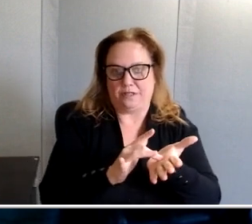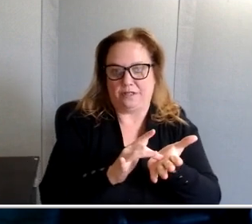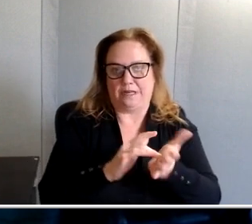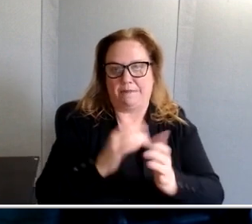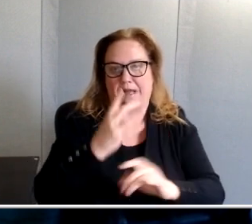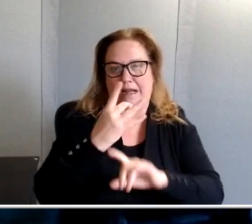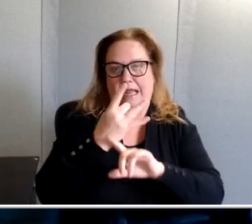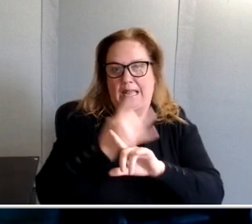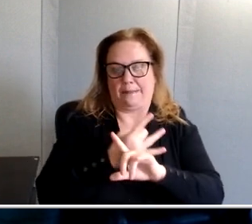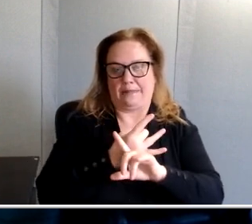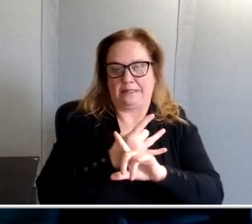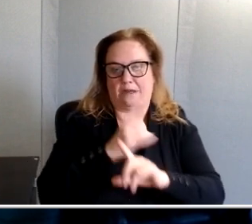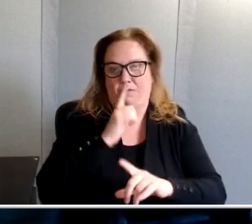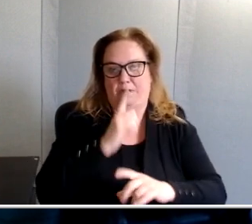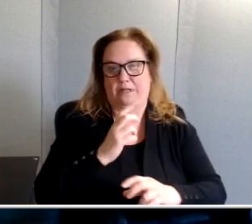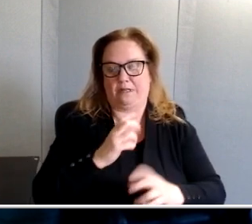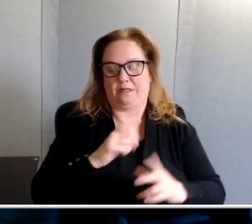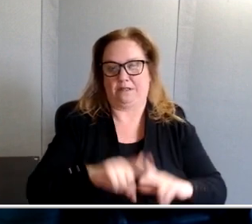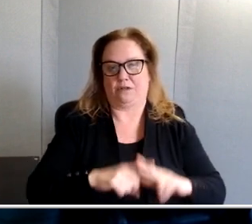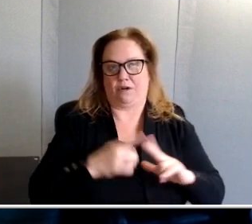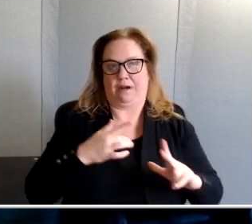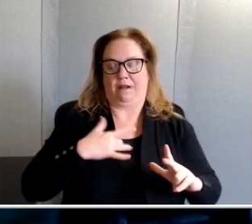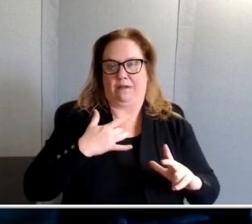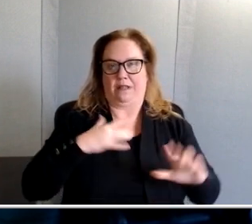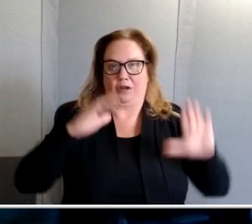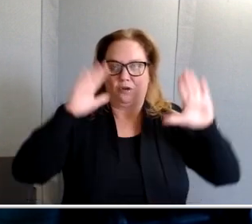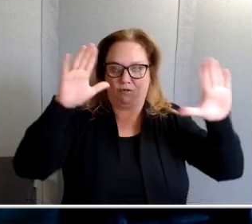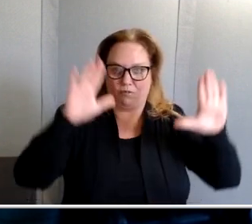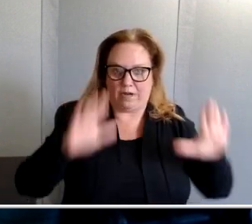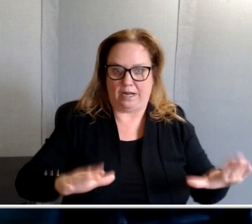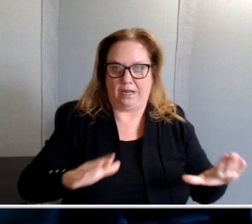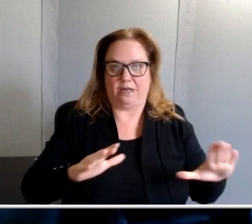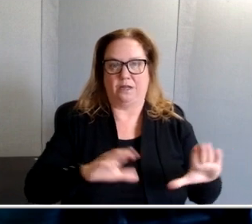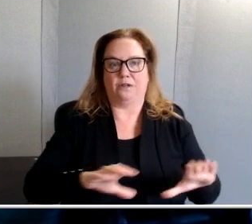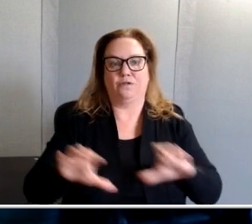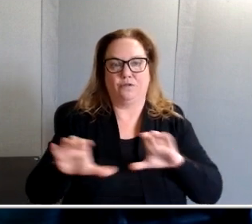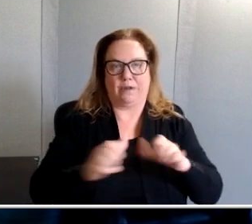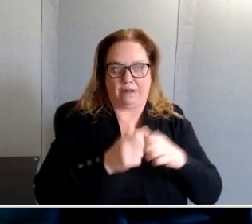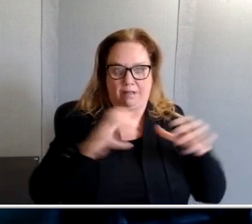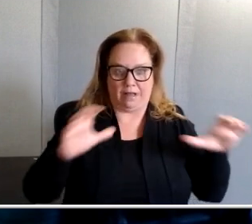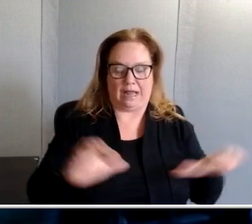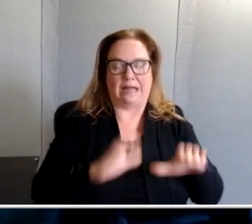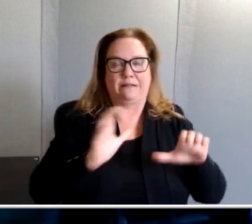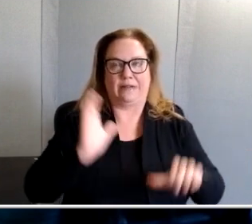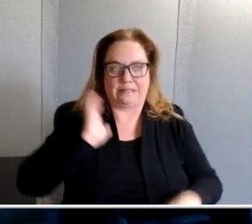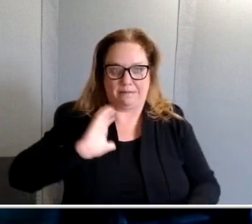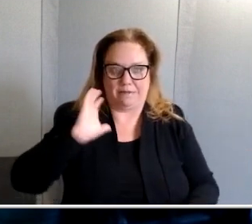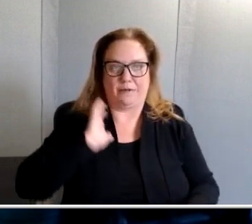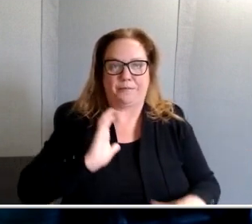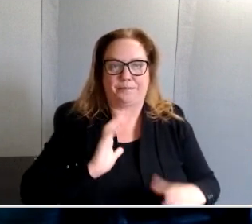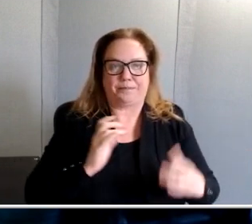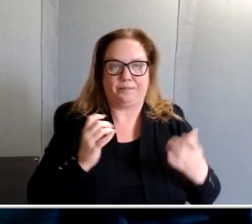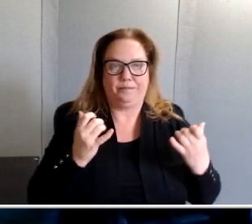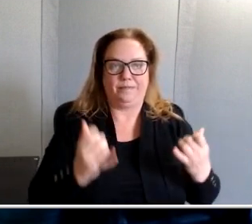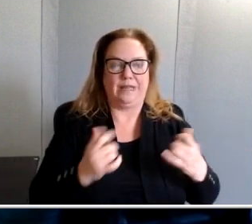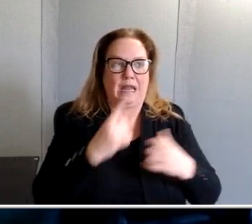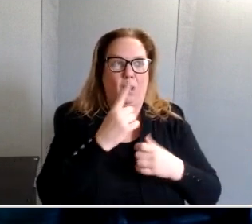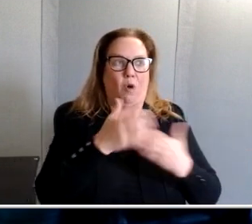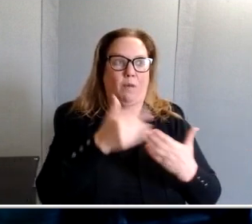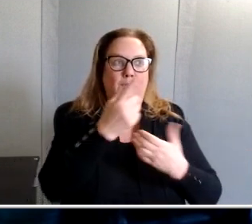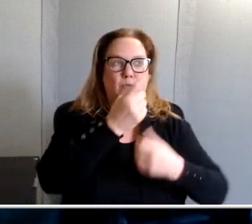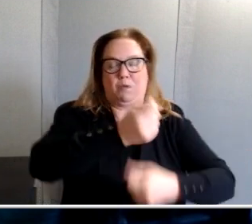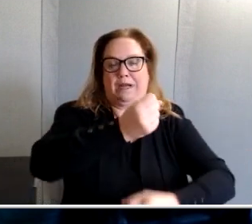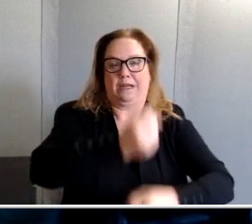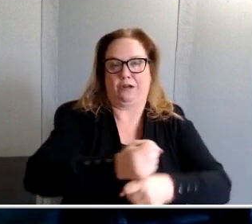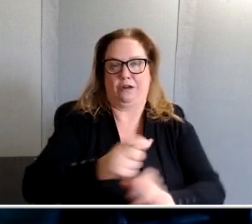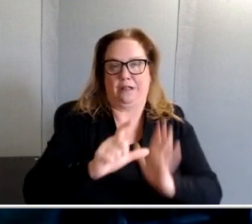8 months, I really started to feel pretty great, able to do a lot of activities that I used to do. And now here at almost a year,